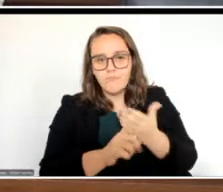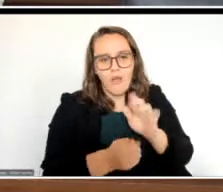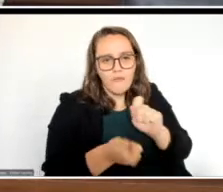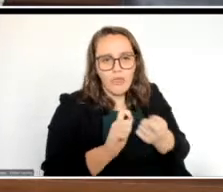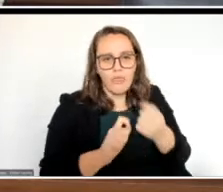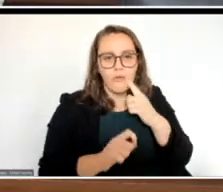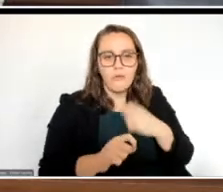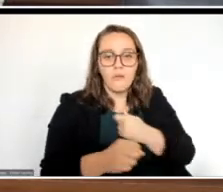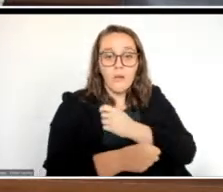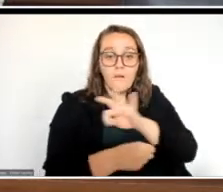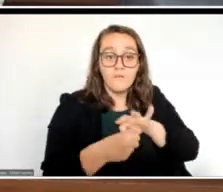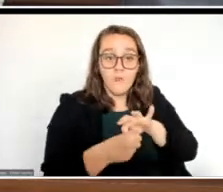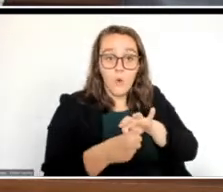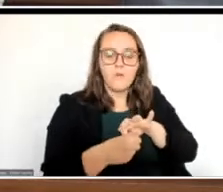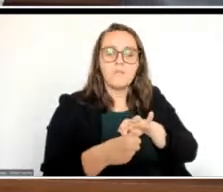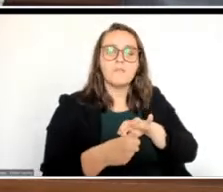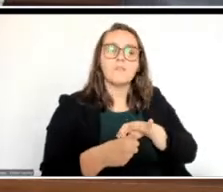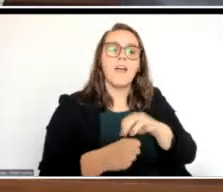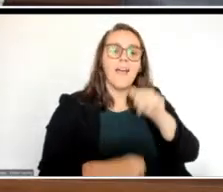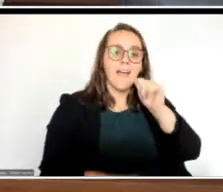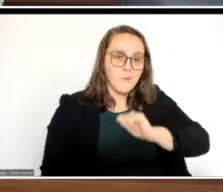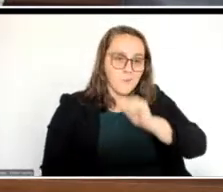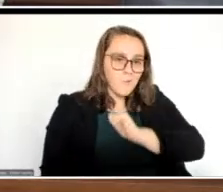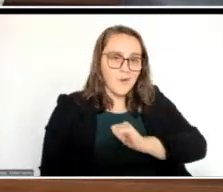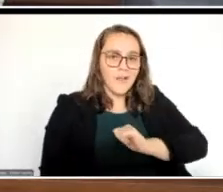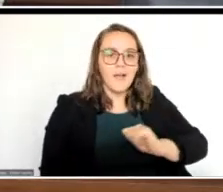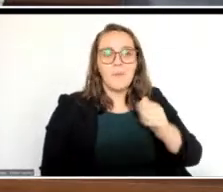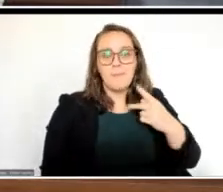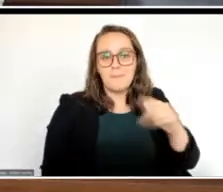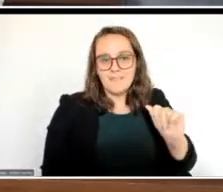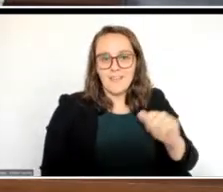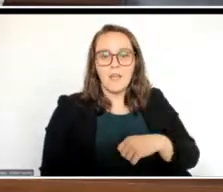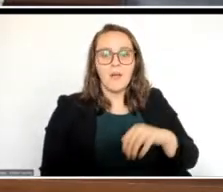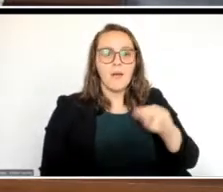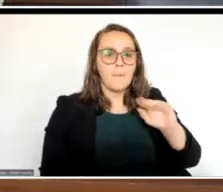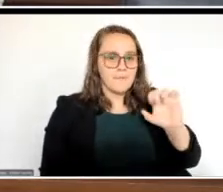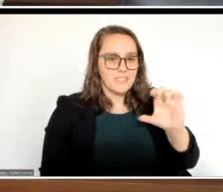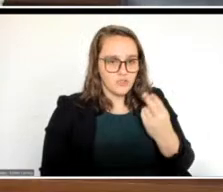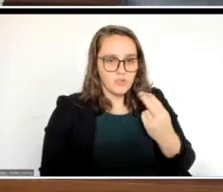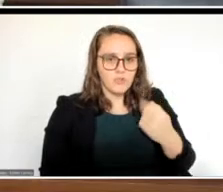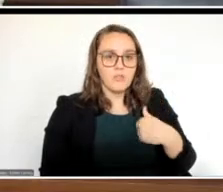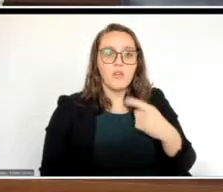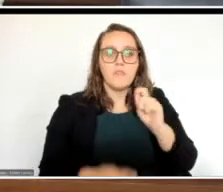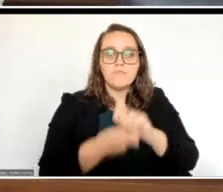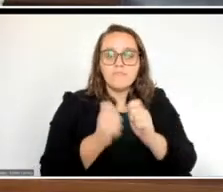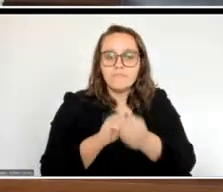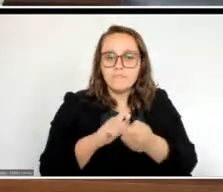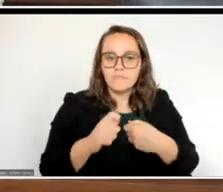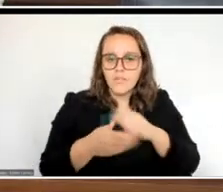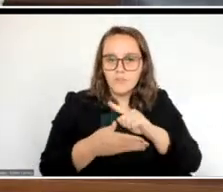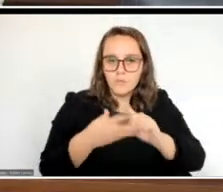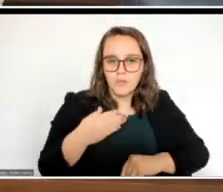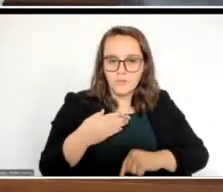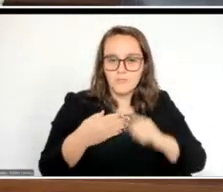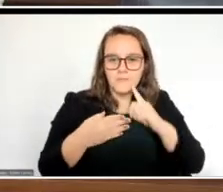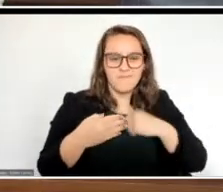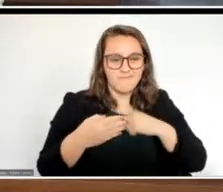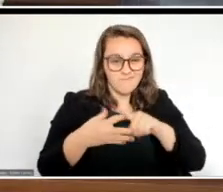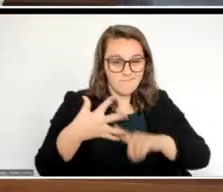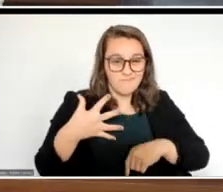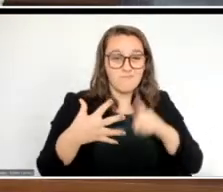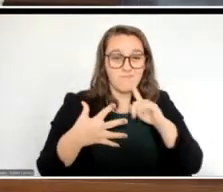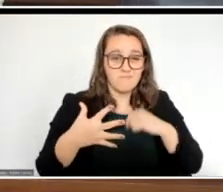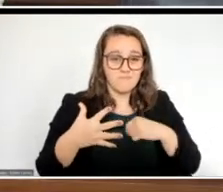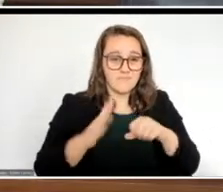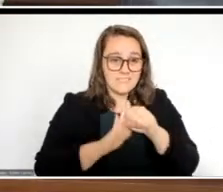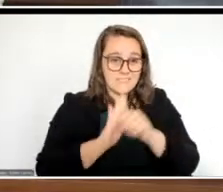pressure state officials in Arizona, Pennsylvania, and Michigan to change the results in those states as well. While